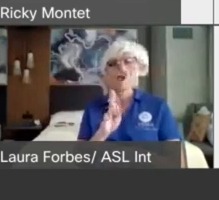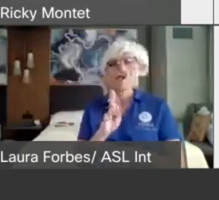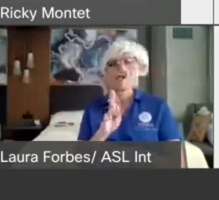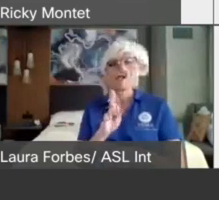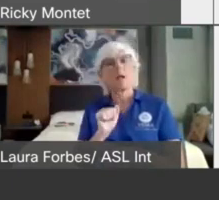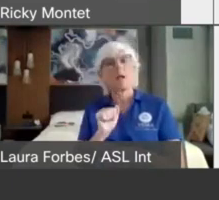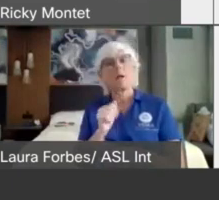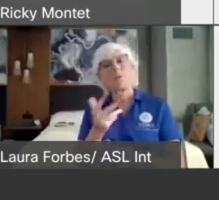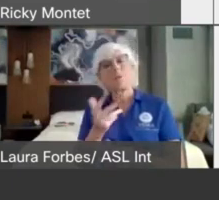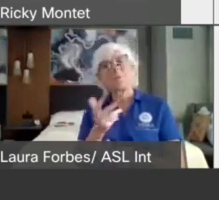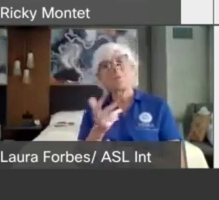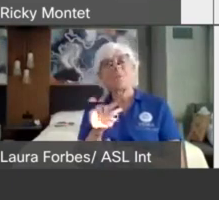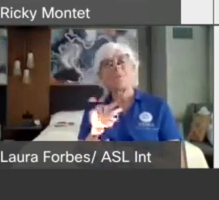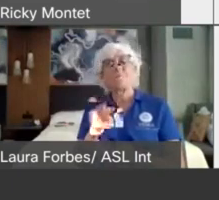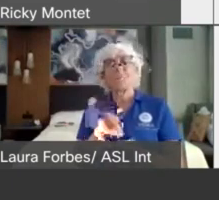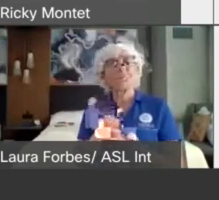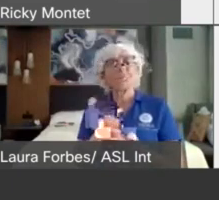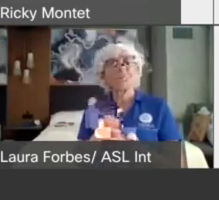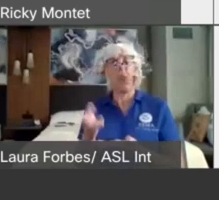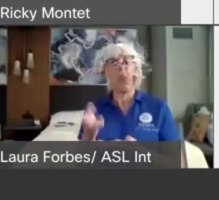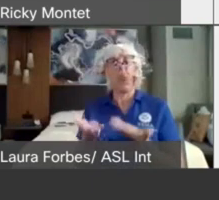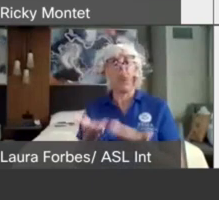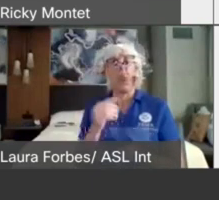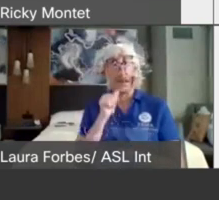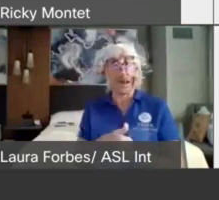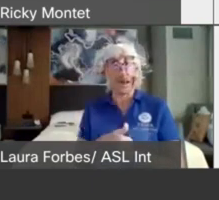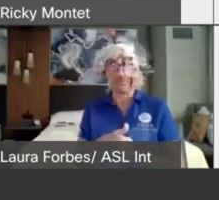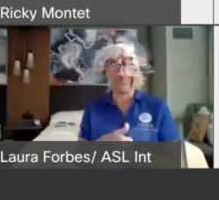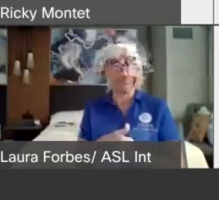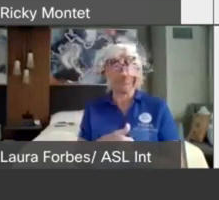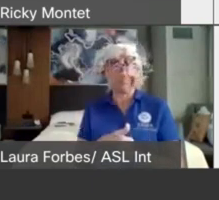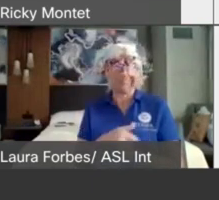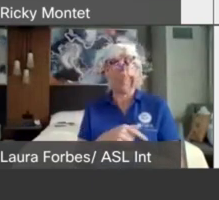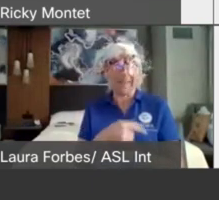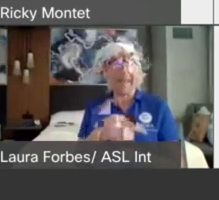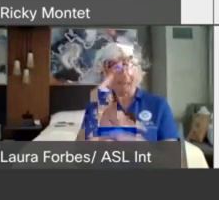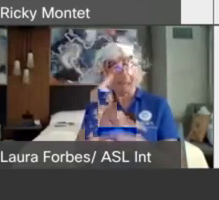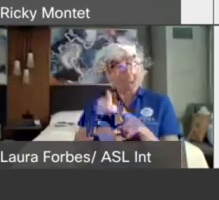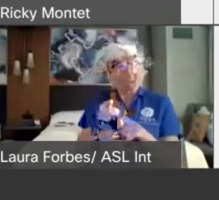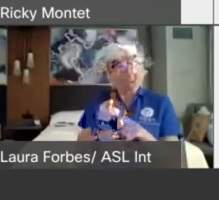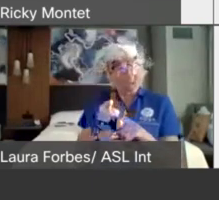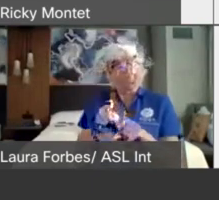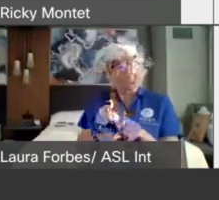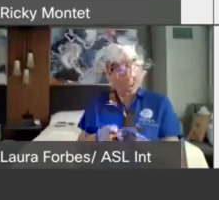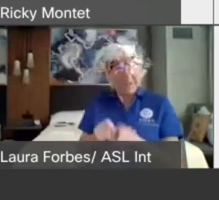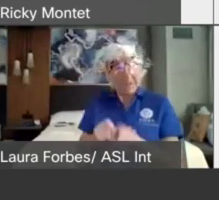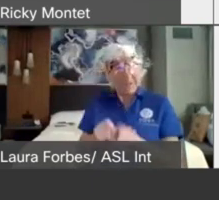well, I have to be honest, and I would say probably not, actually. Although I agree with Stacy, we encourage people to